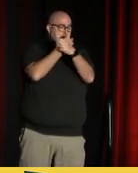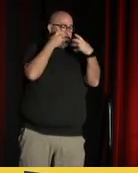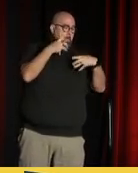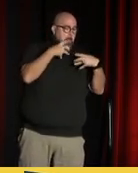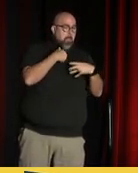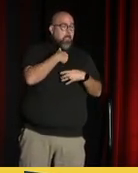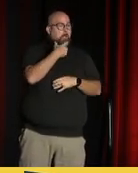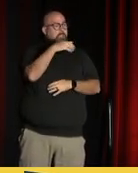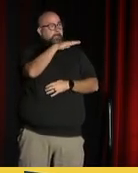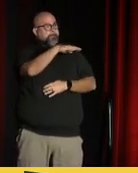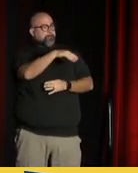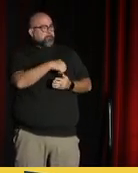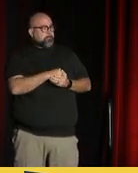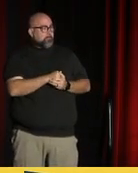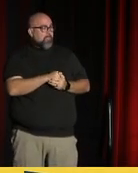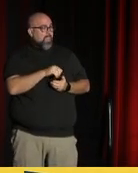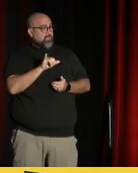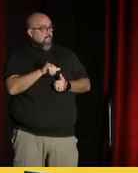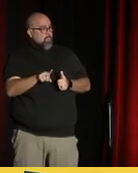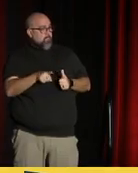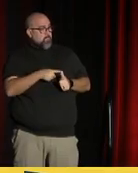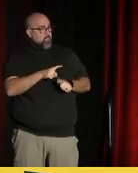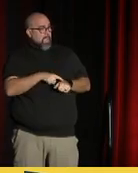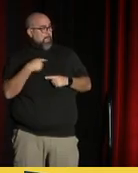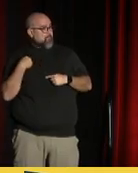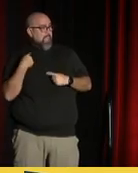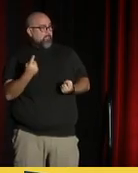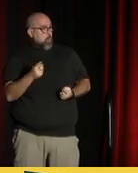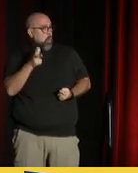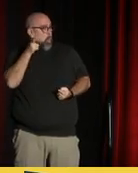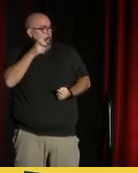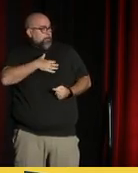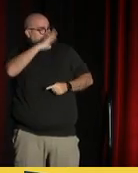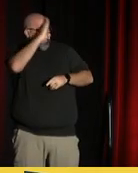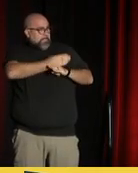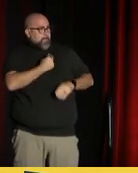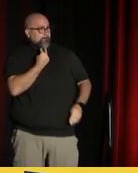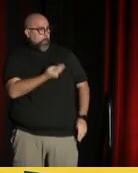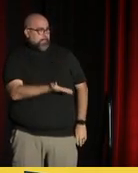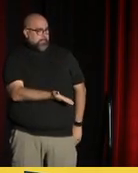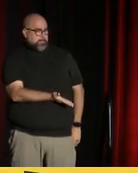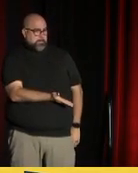said, "That's the first time I've ever heard my son speak."